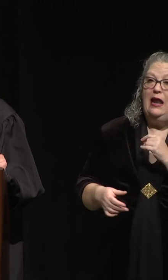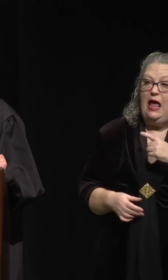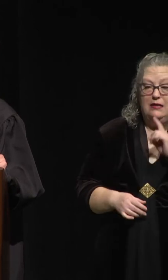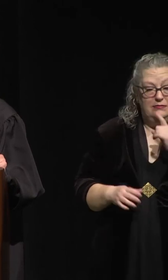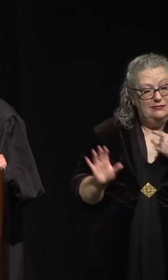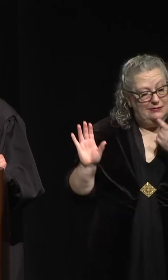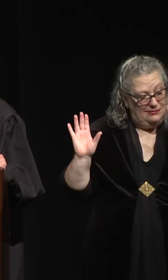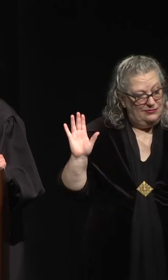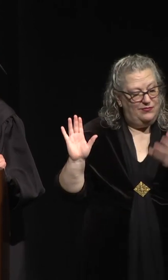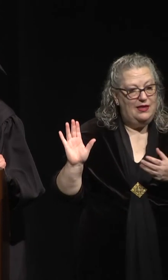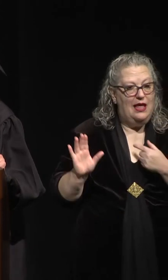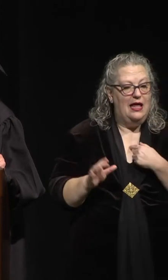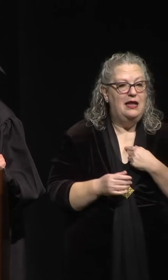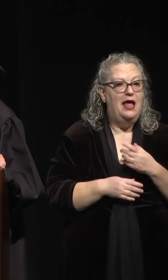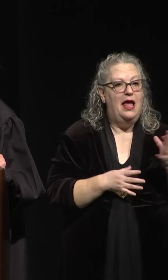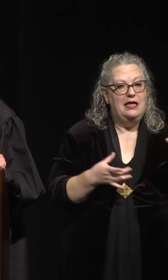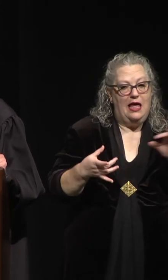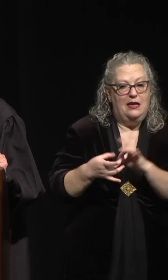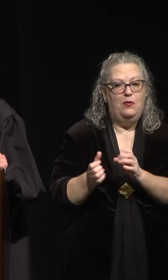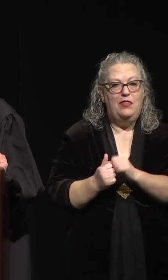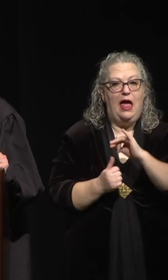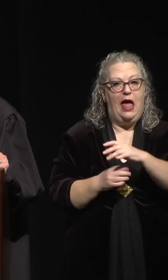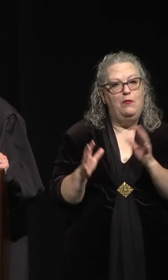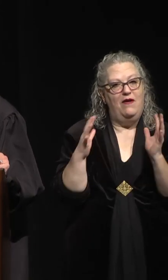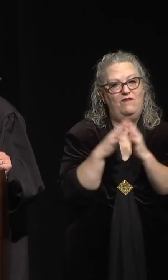say, it connected me to Iowa football.